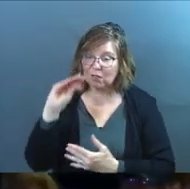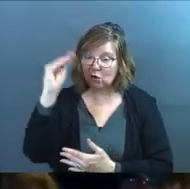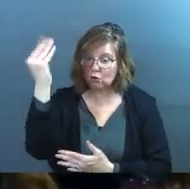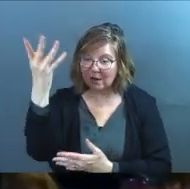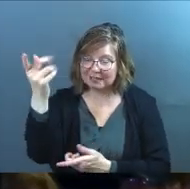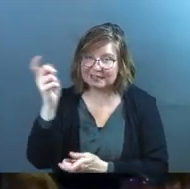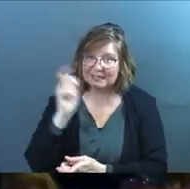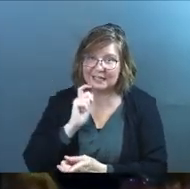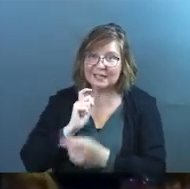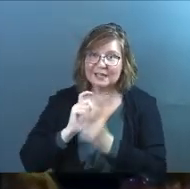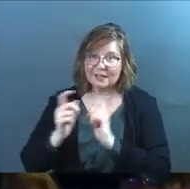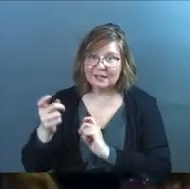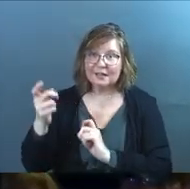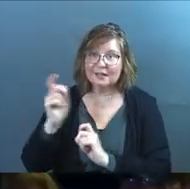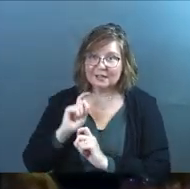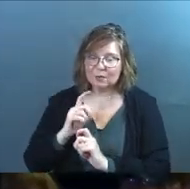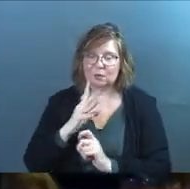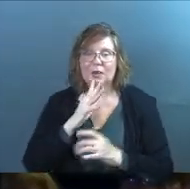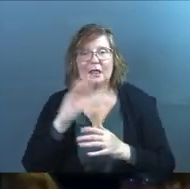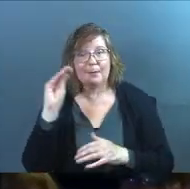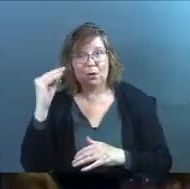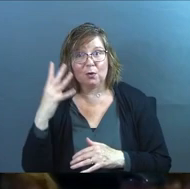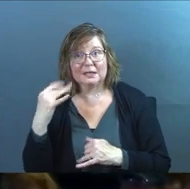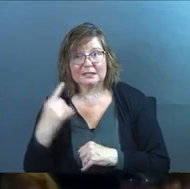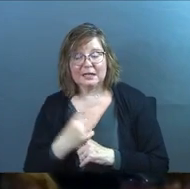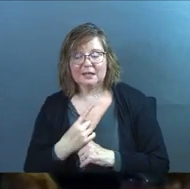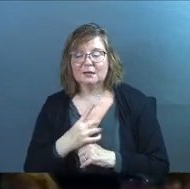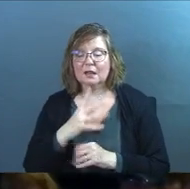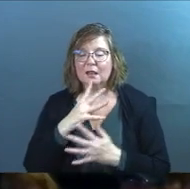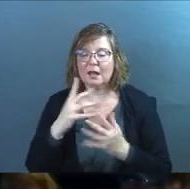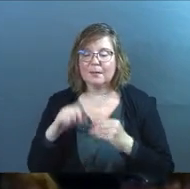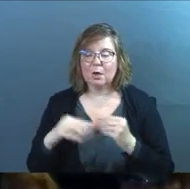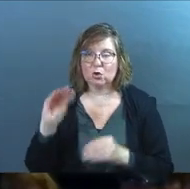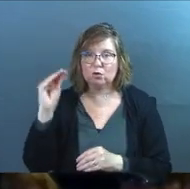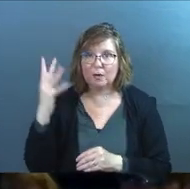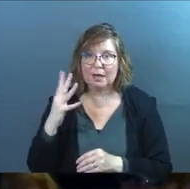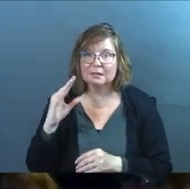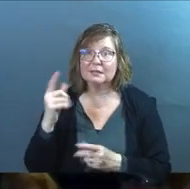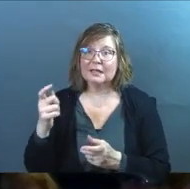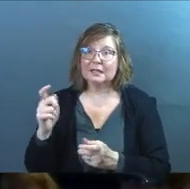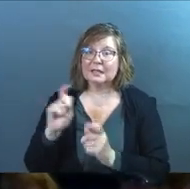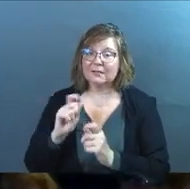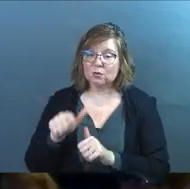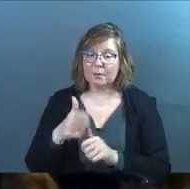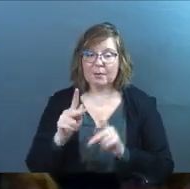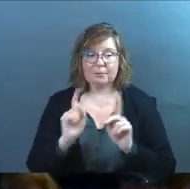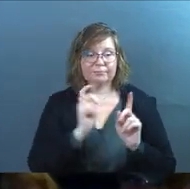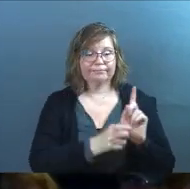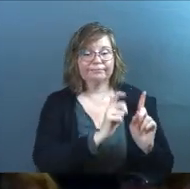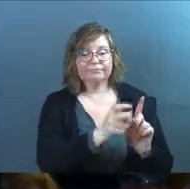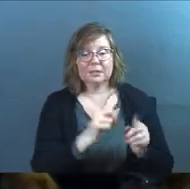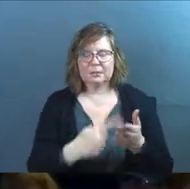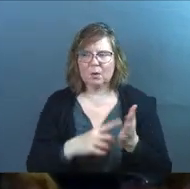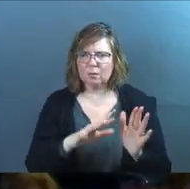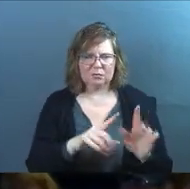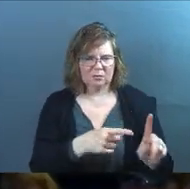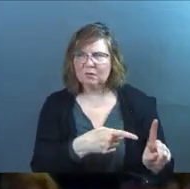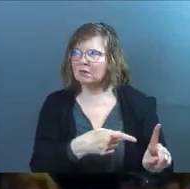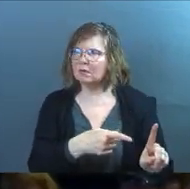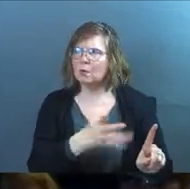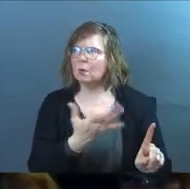that God gives. And we're going to talk a lot about grace today, just to let y'all know. And we're going to talk a lot about grace and the grace that God gives to others. And how sometimes we look at it and go,